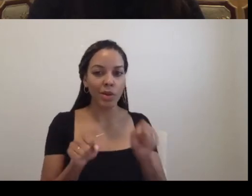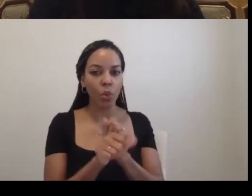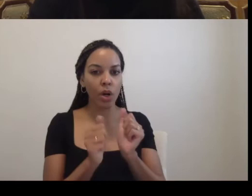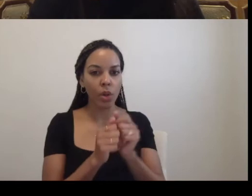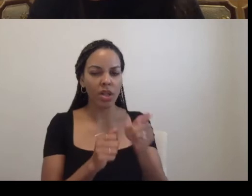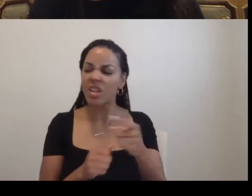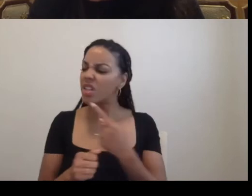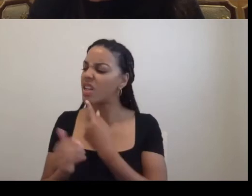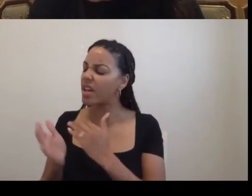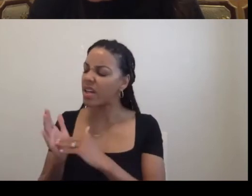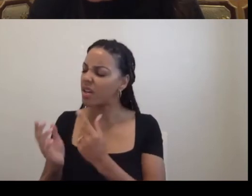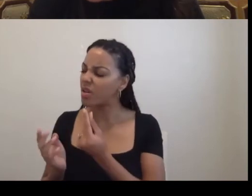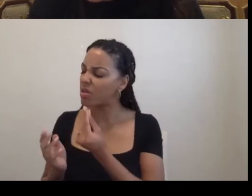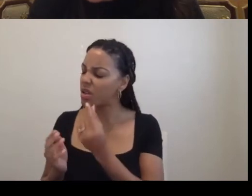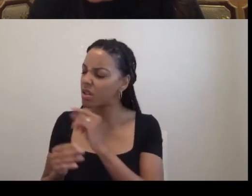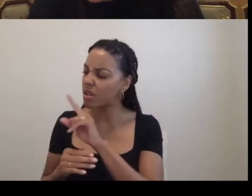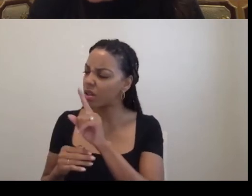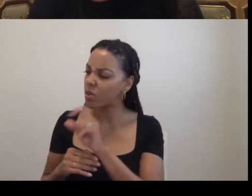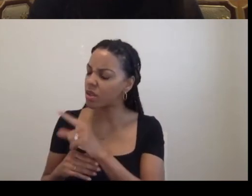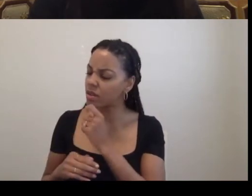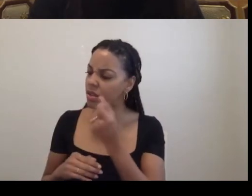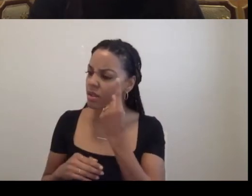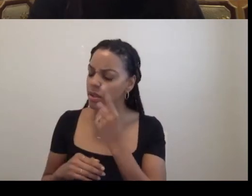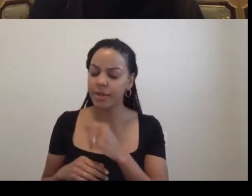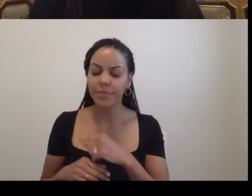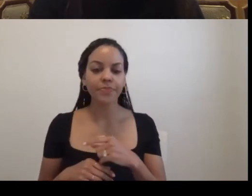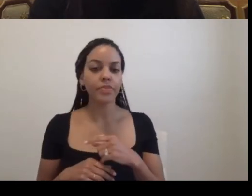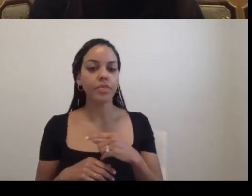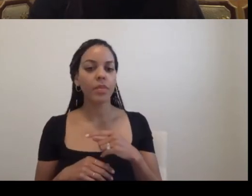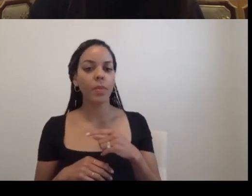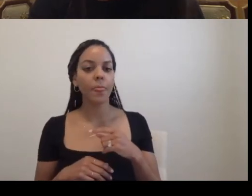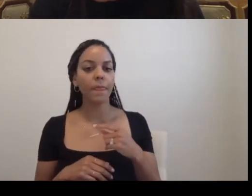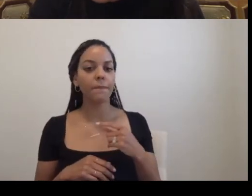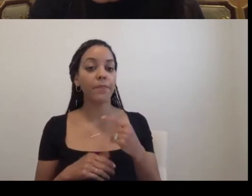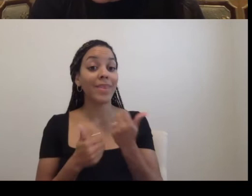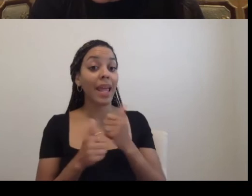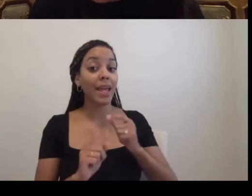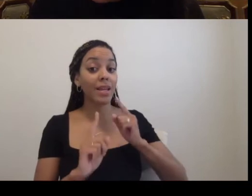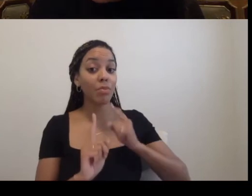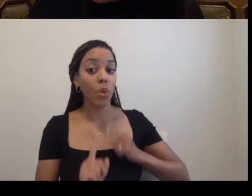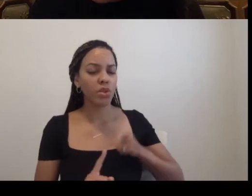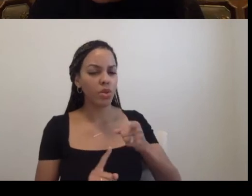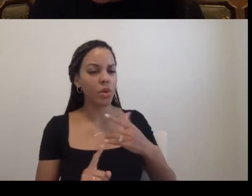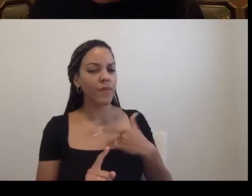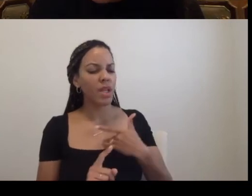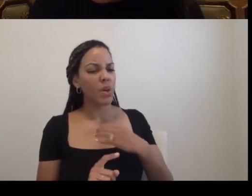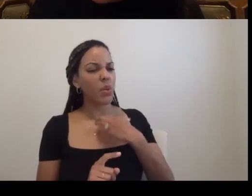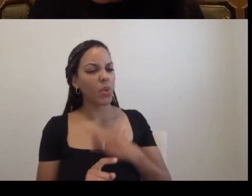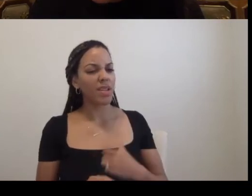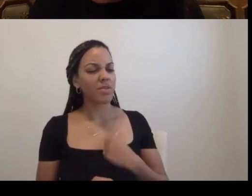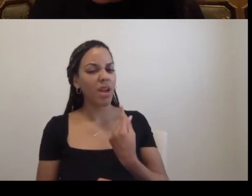last thing again. I didn't get it. Were there ever moments when you wish you had other collaborators at the DSNY?